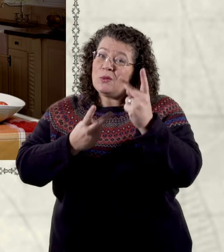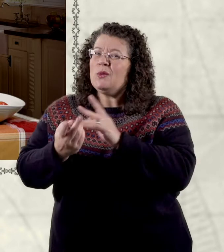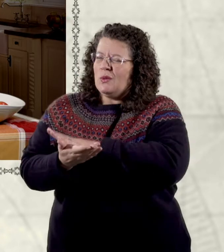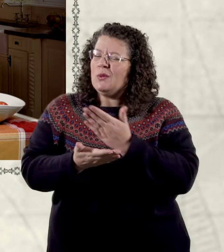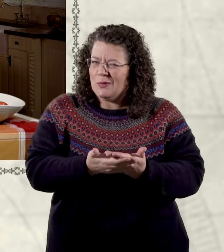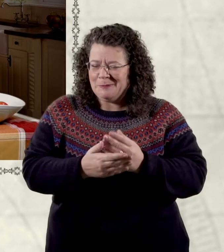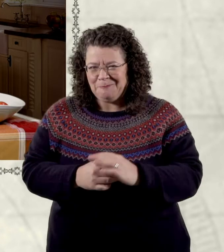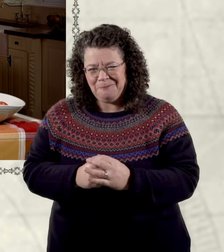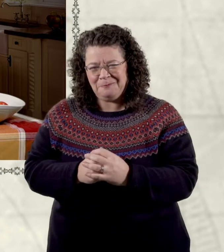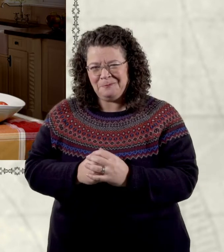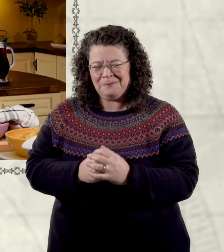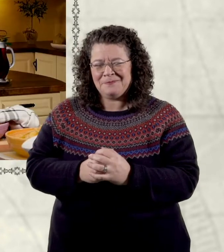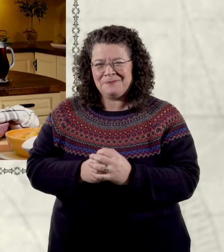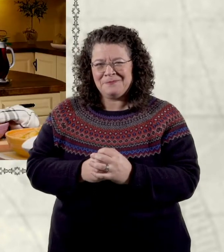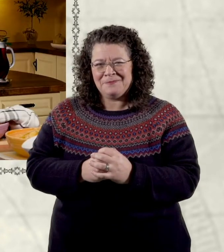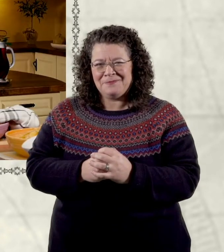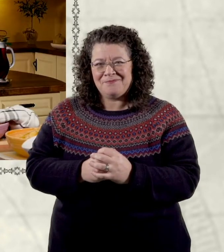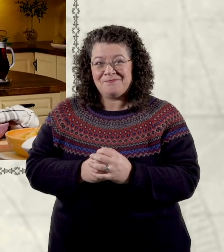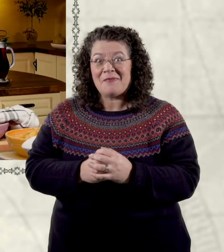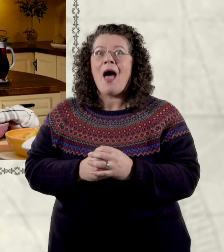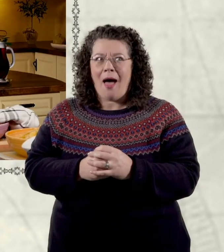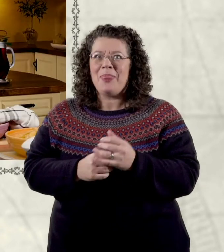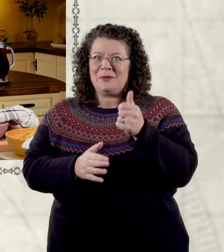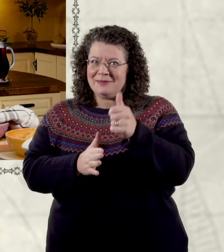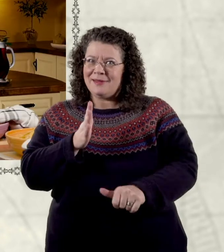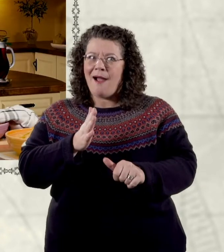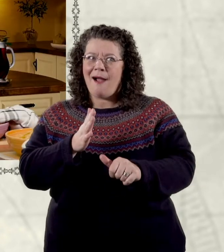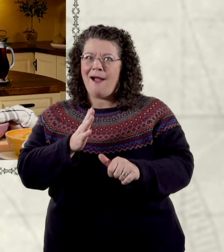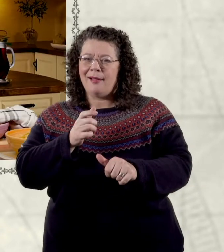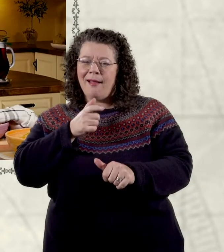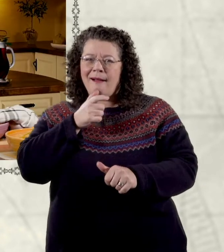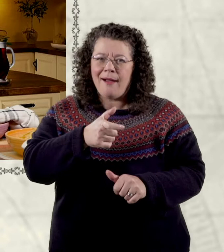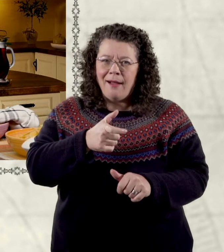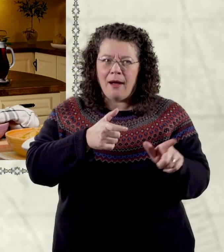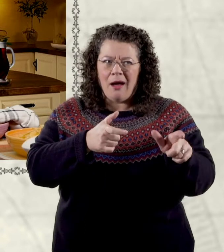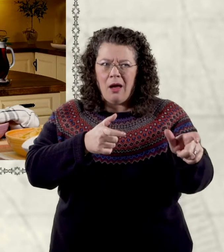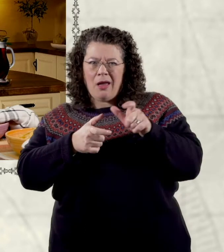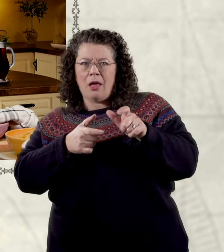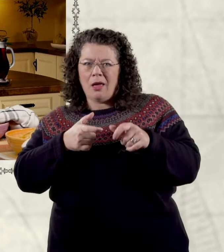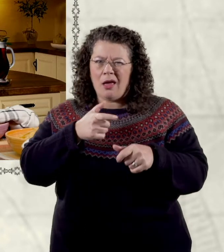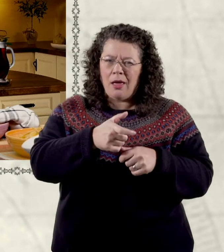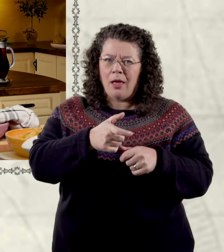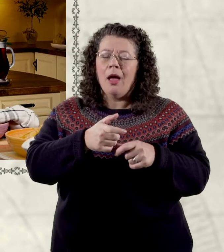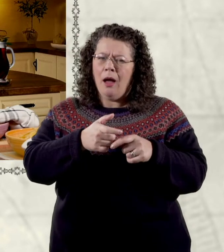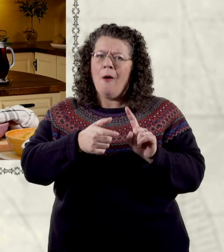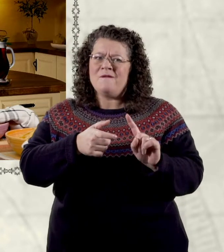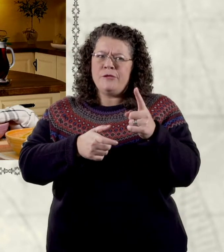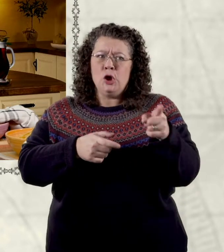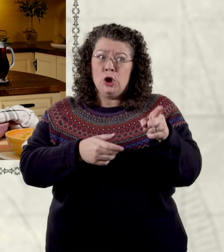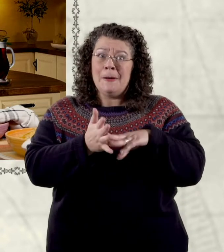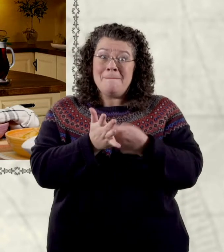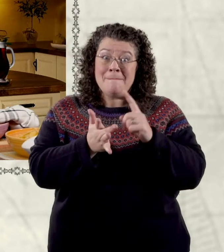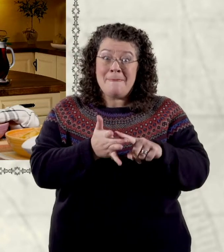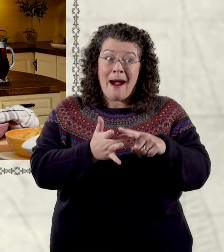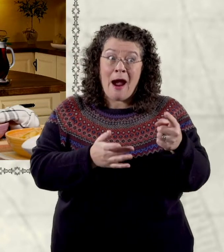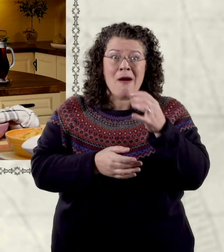ganu. And that's when the battle begins. During the first few verses, Mary asks